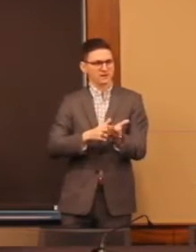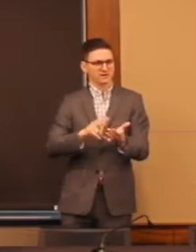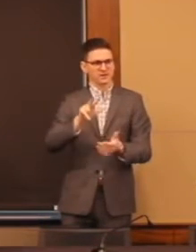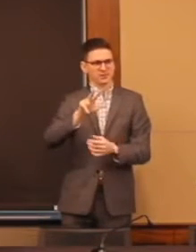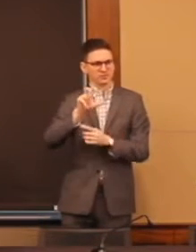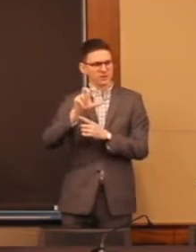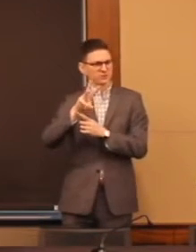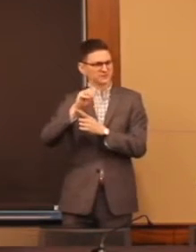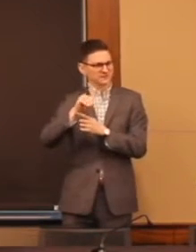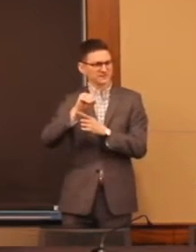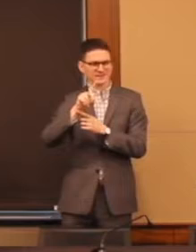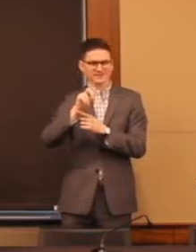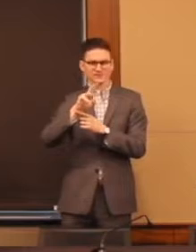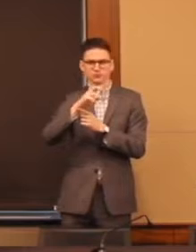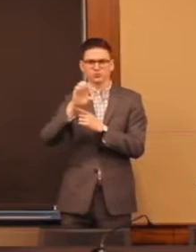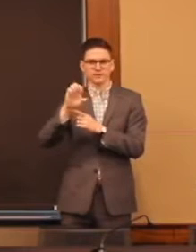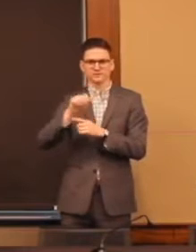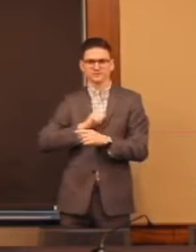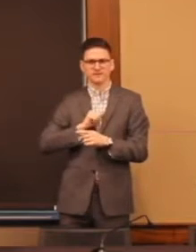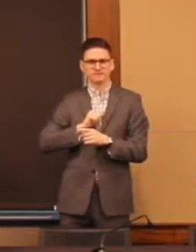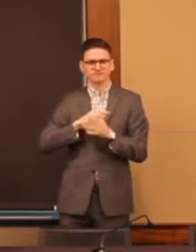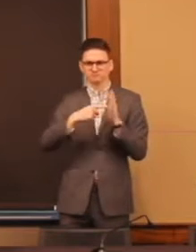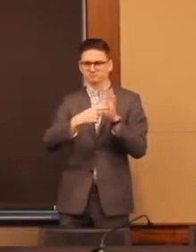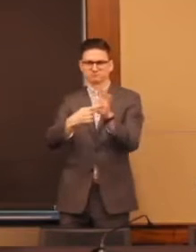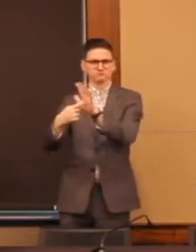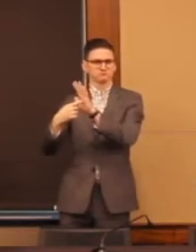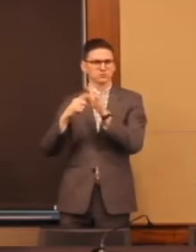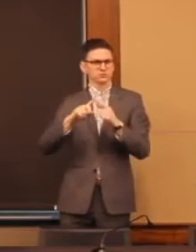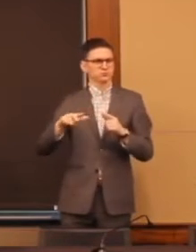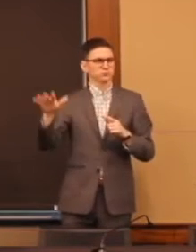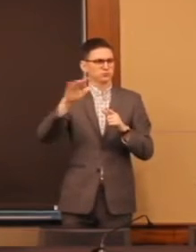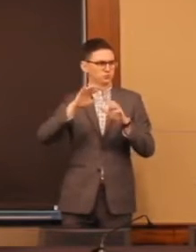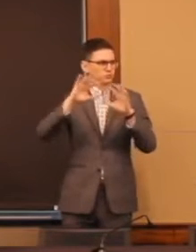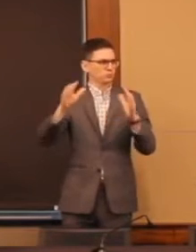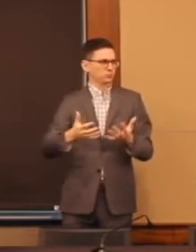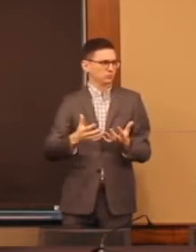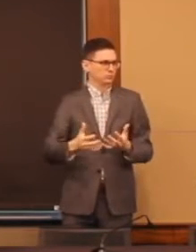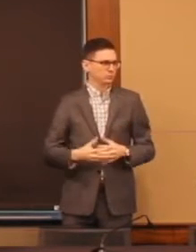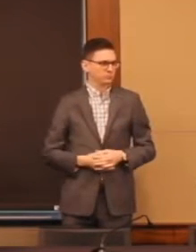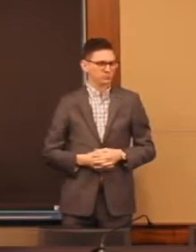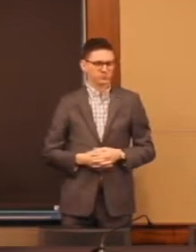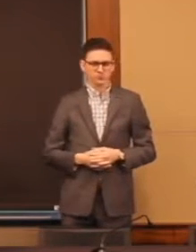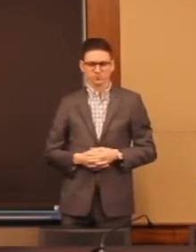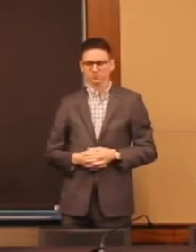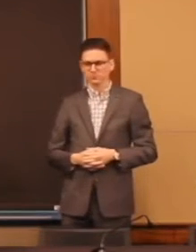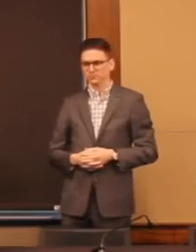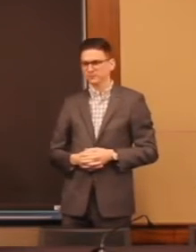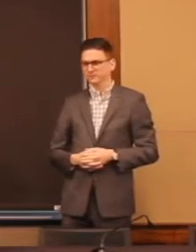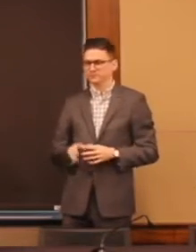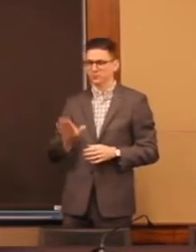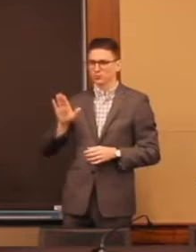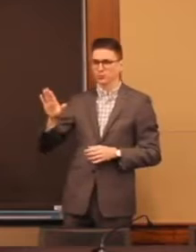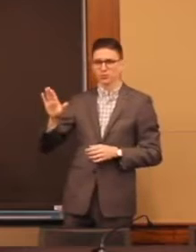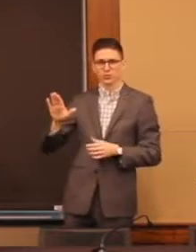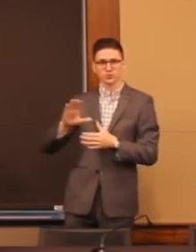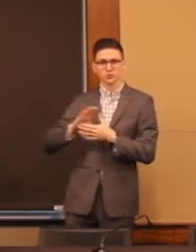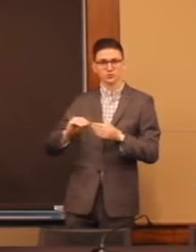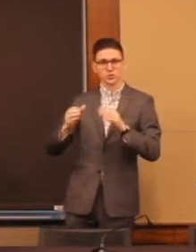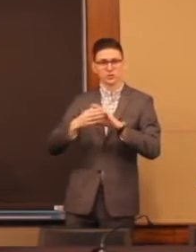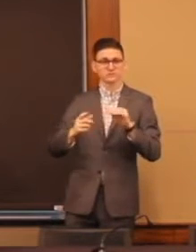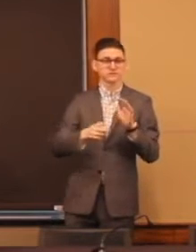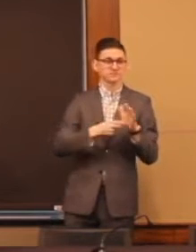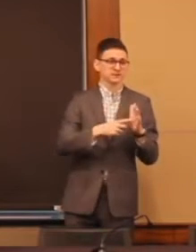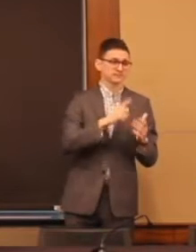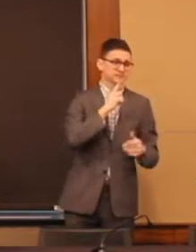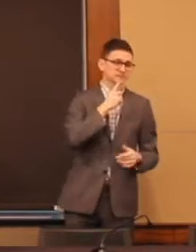360-degree selves to the world. Her stories are sometimes serious